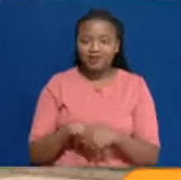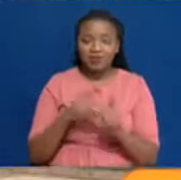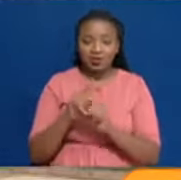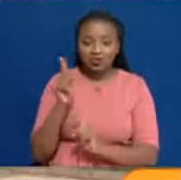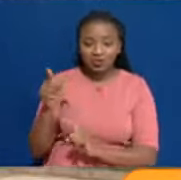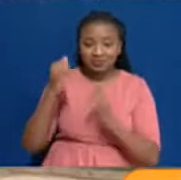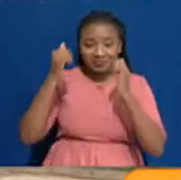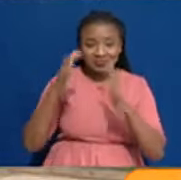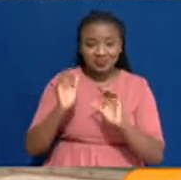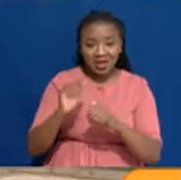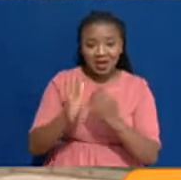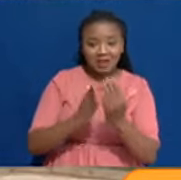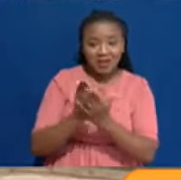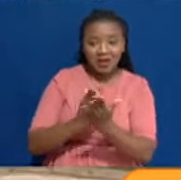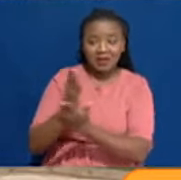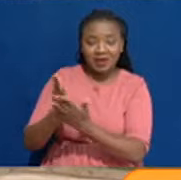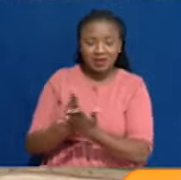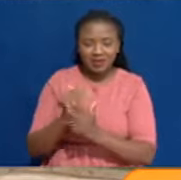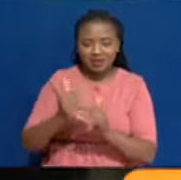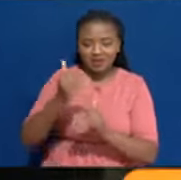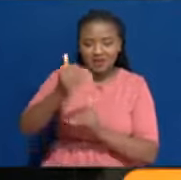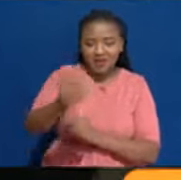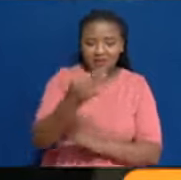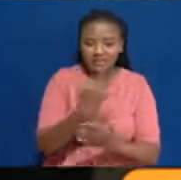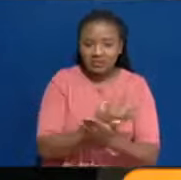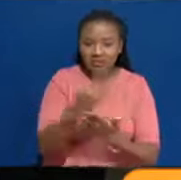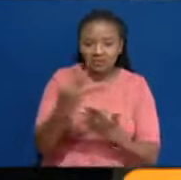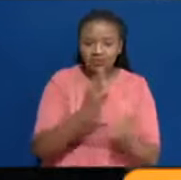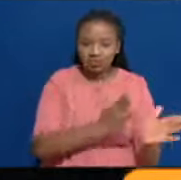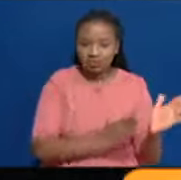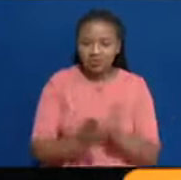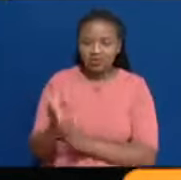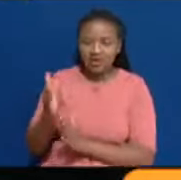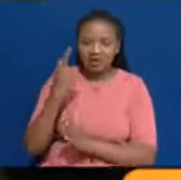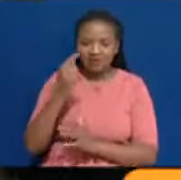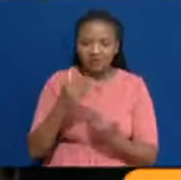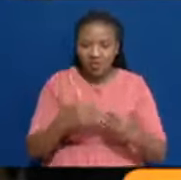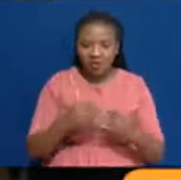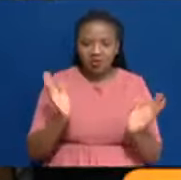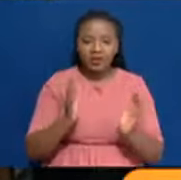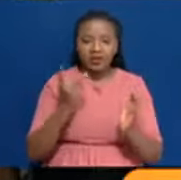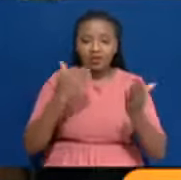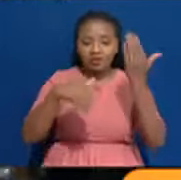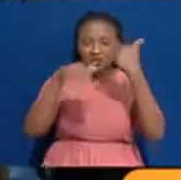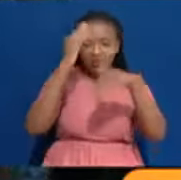to process their applications for the next 3 weeks in preparation for the opening of